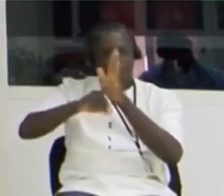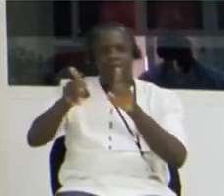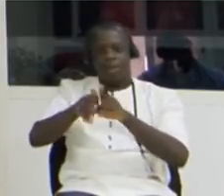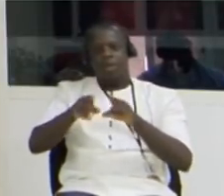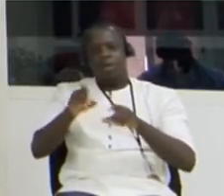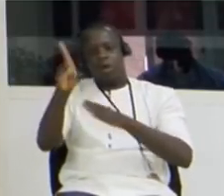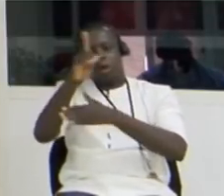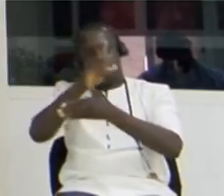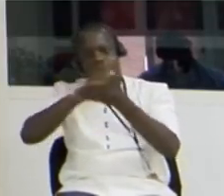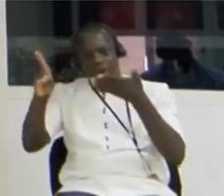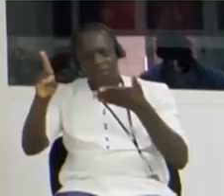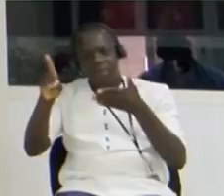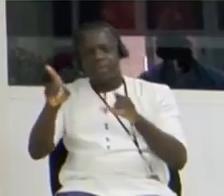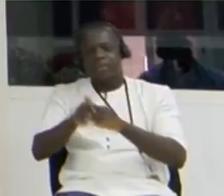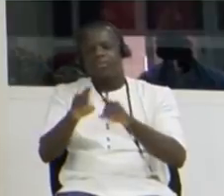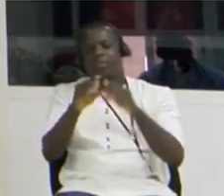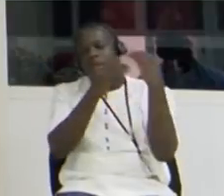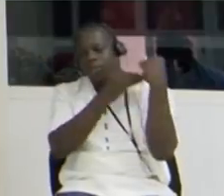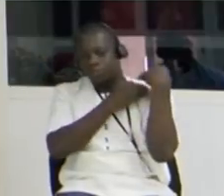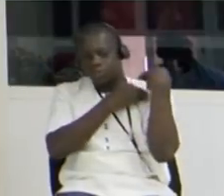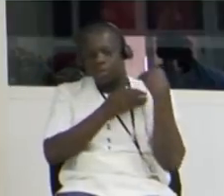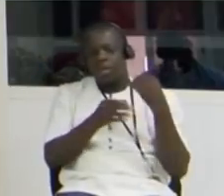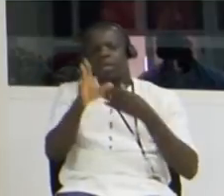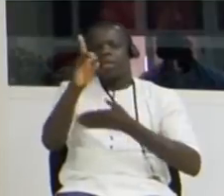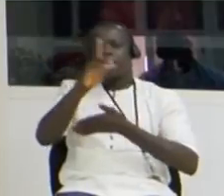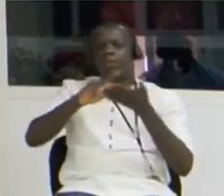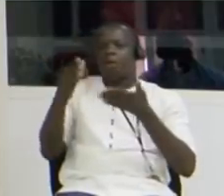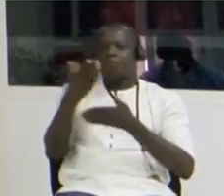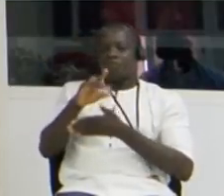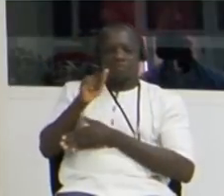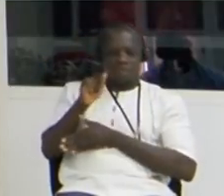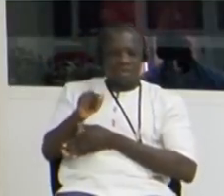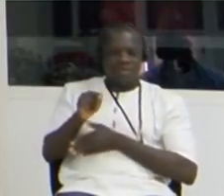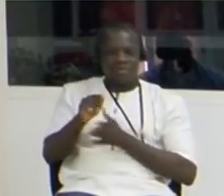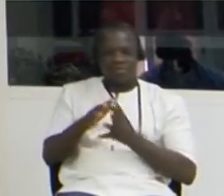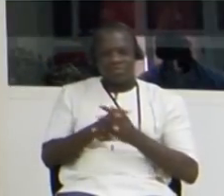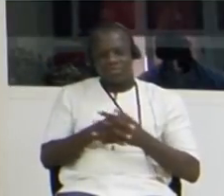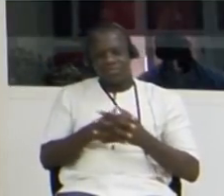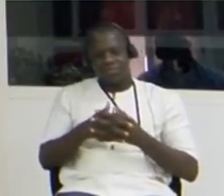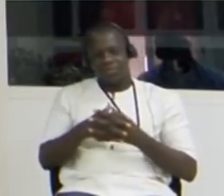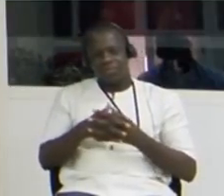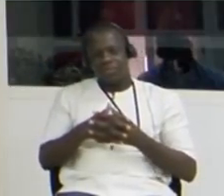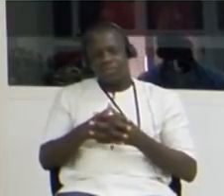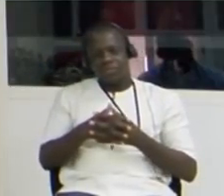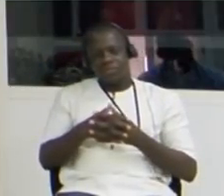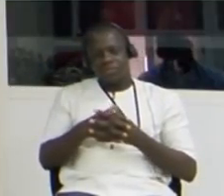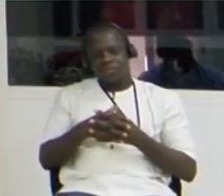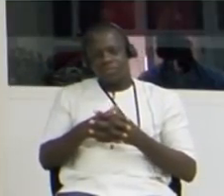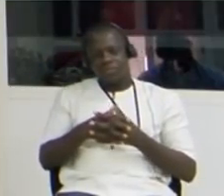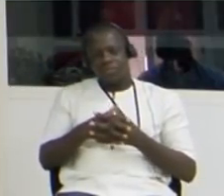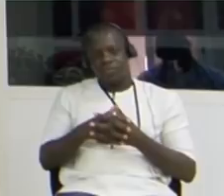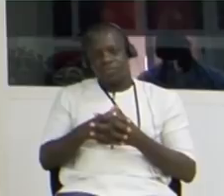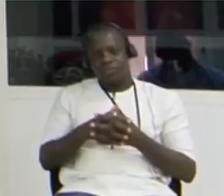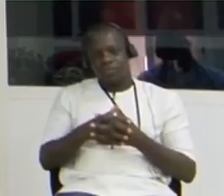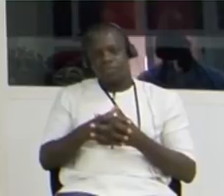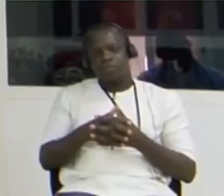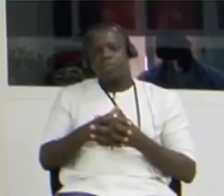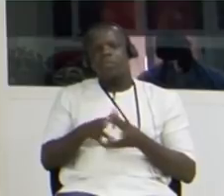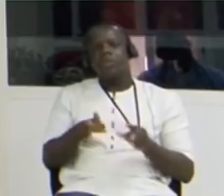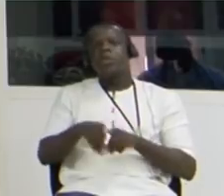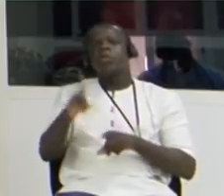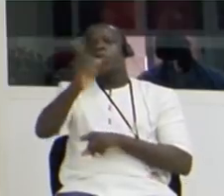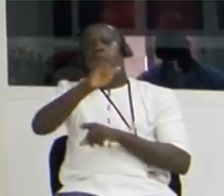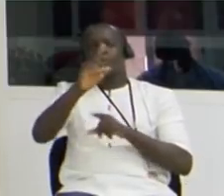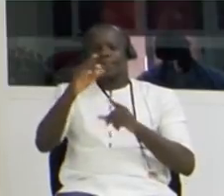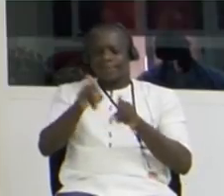Yes. Apart from that, or perhaps what was the case in those events, as you mentioned,